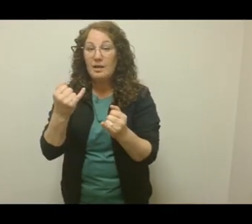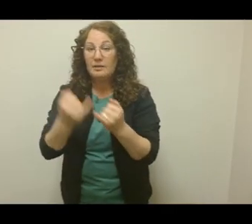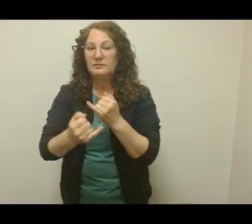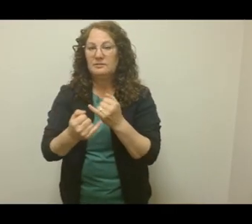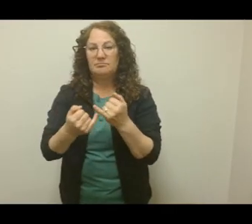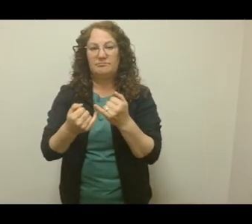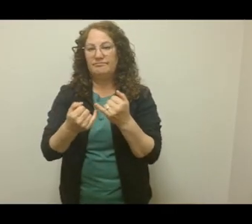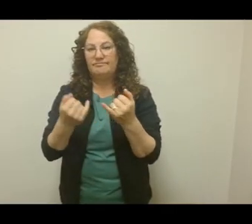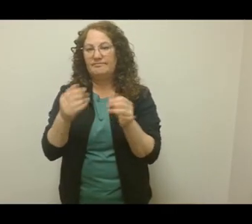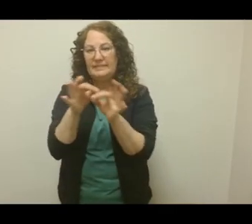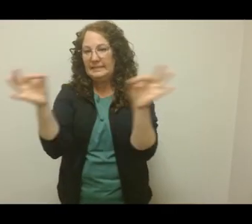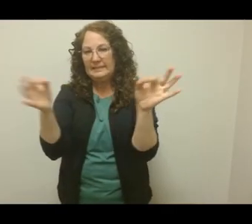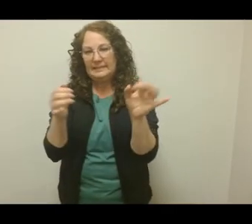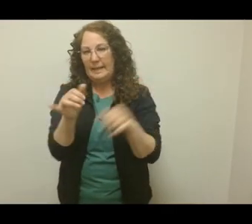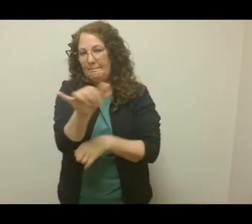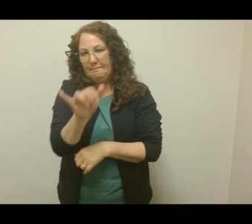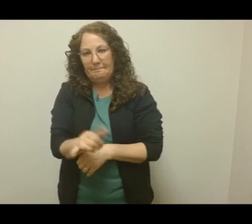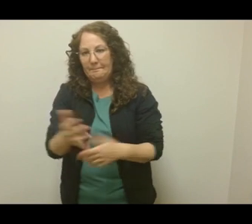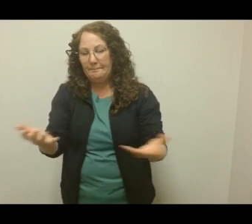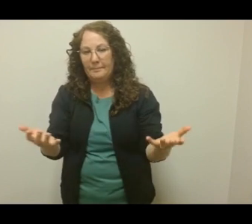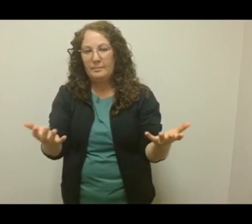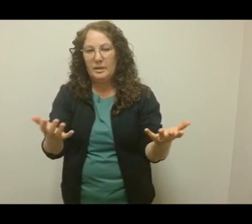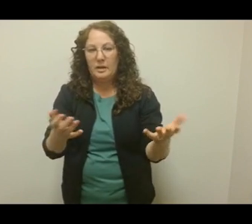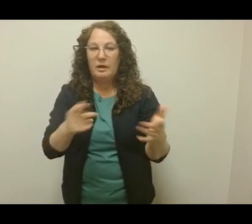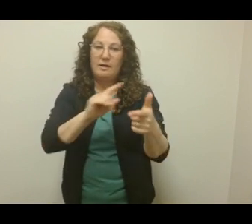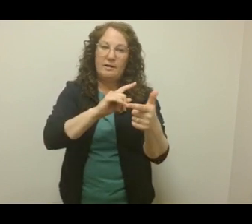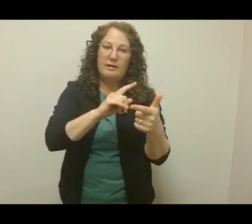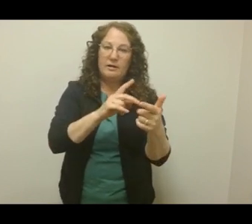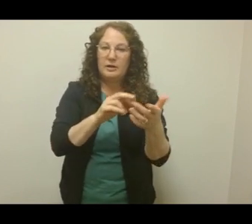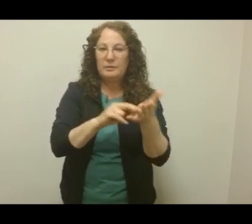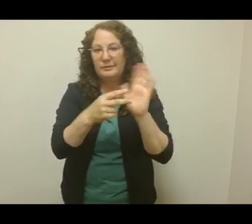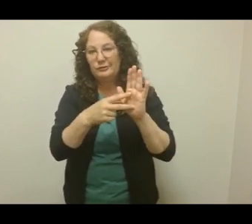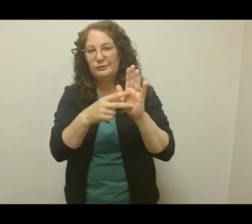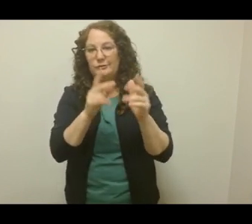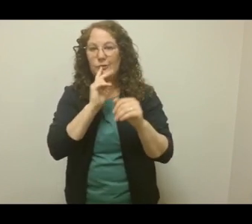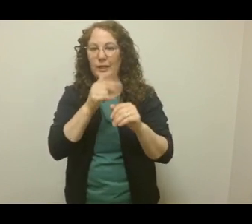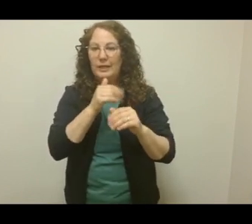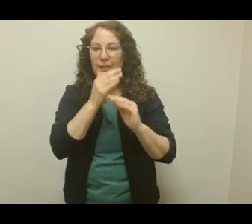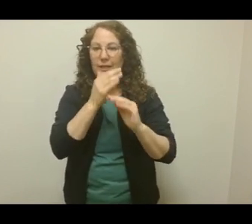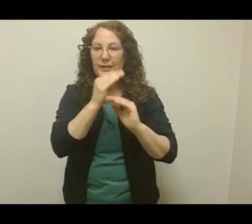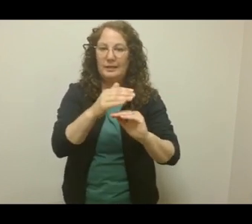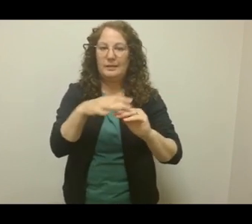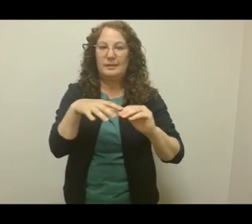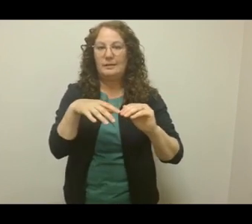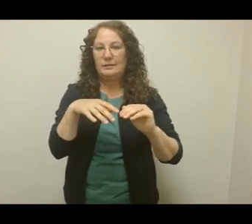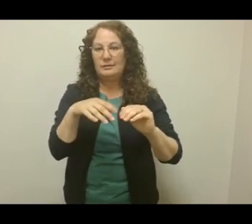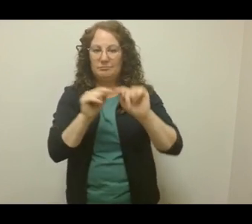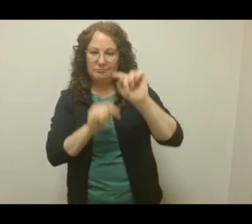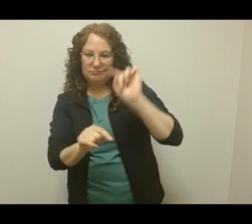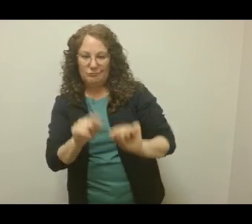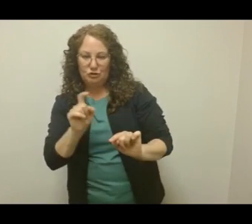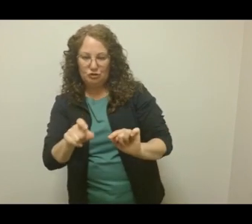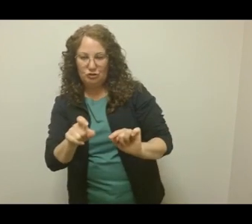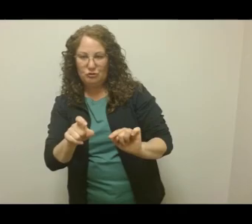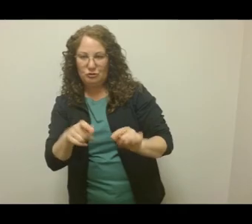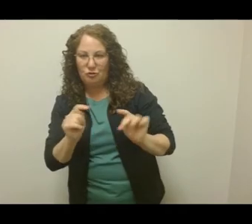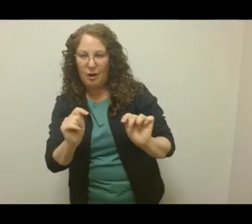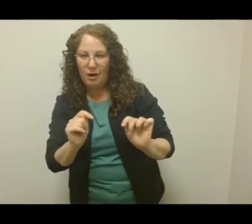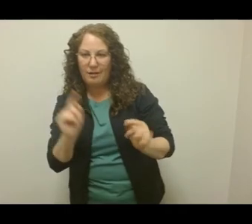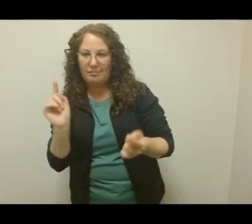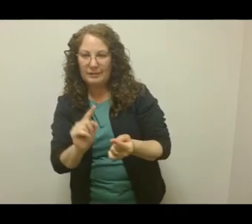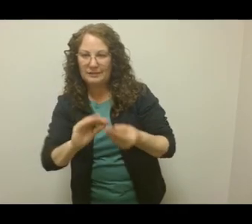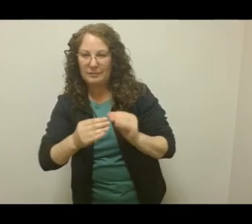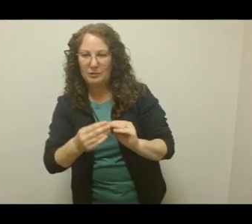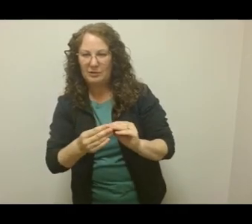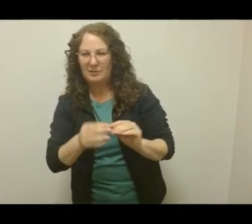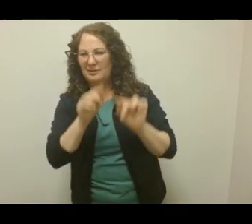thing, right? Therefore, you should strive to limit the amount, has been changed to you should attempt to lessen the number. It's